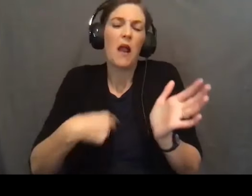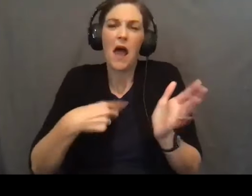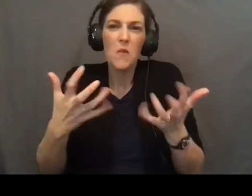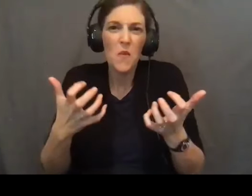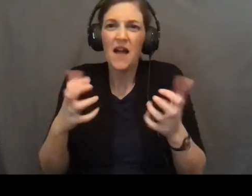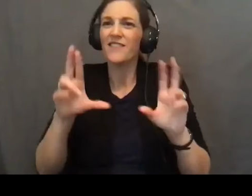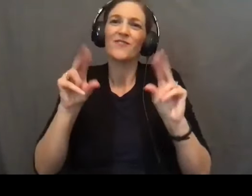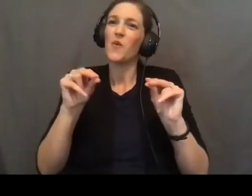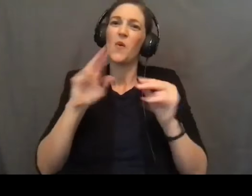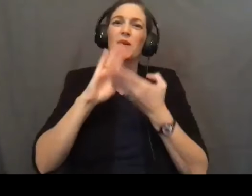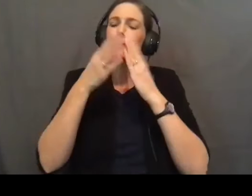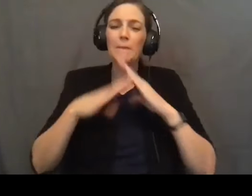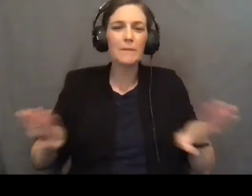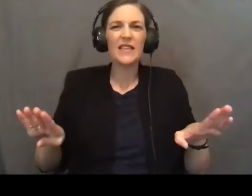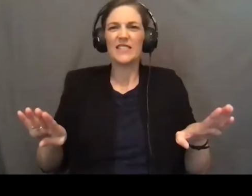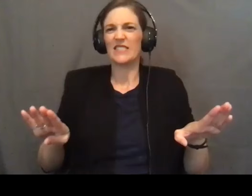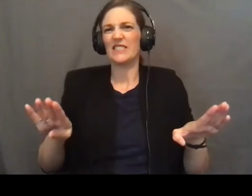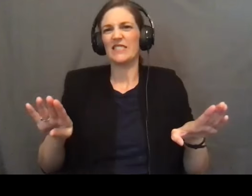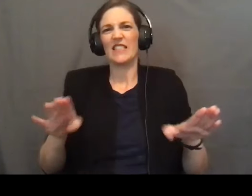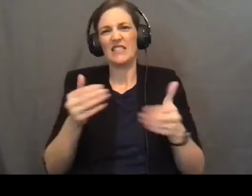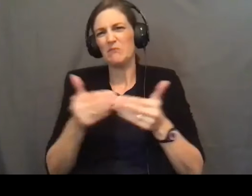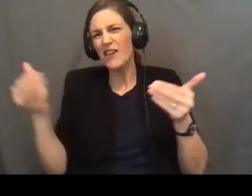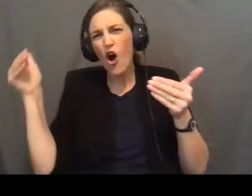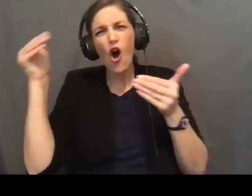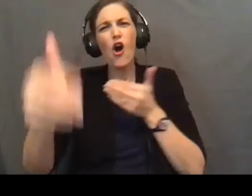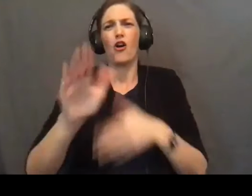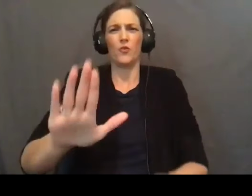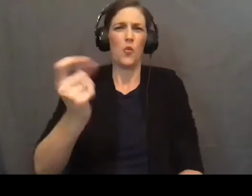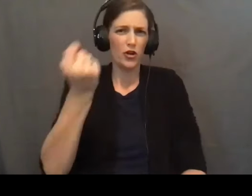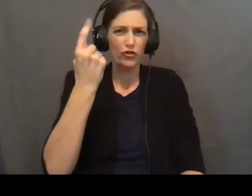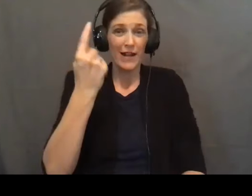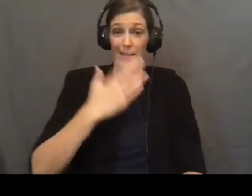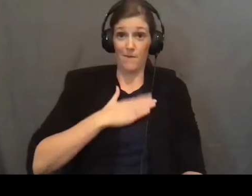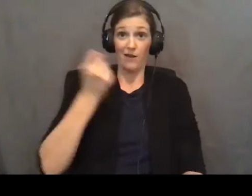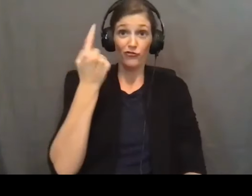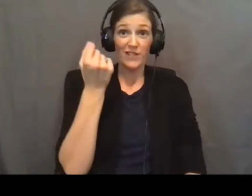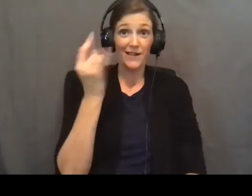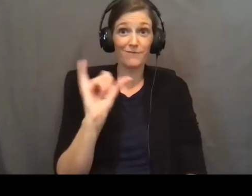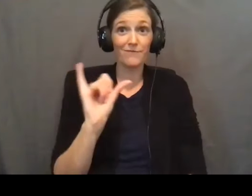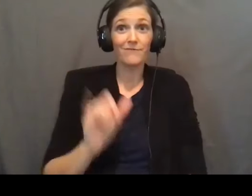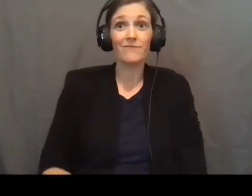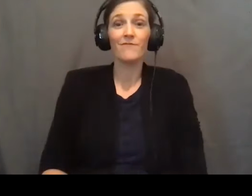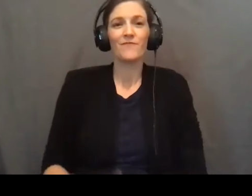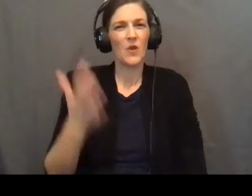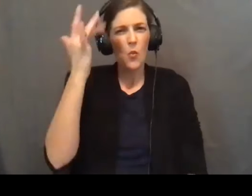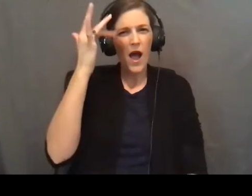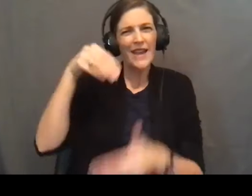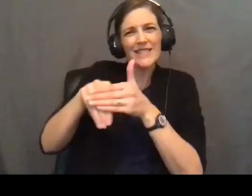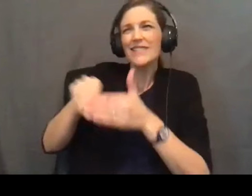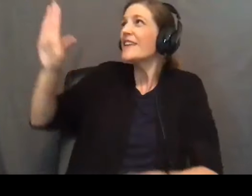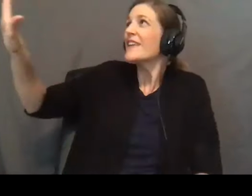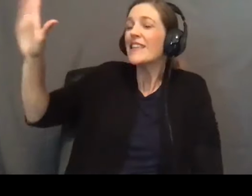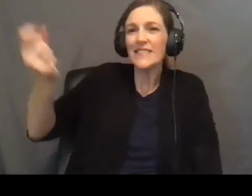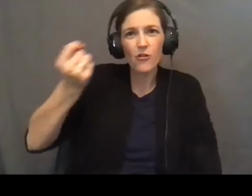that surpasses your understanding and my understanding because it's in God's understanding